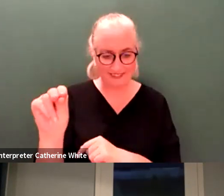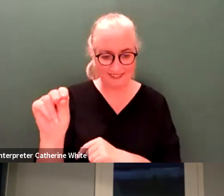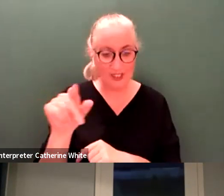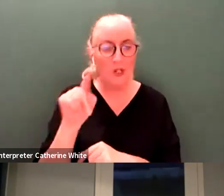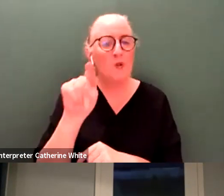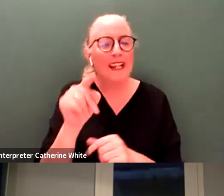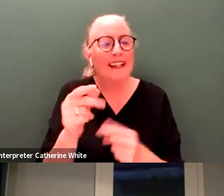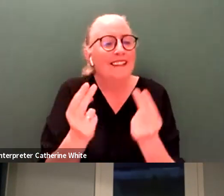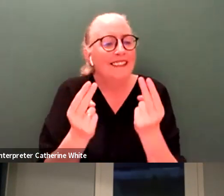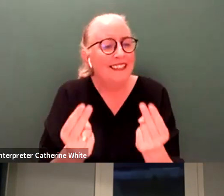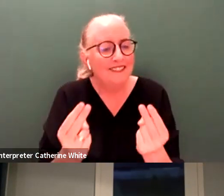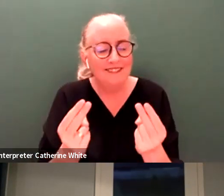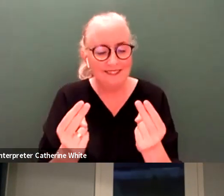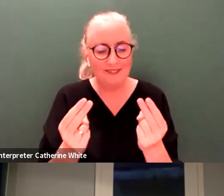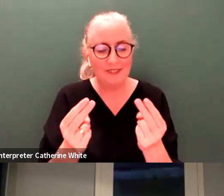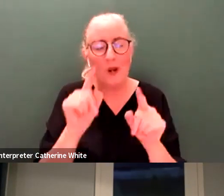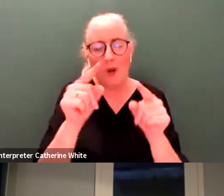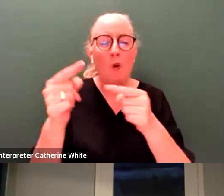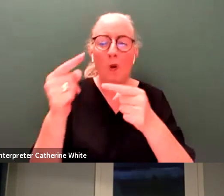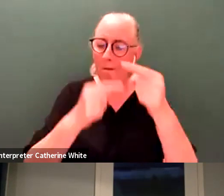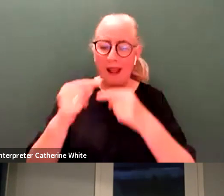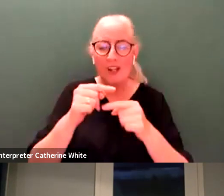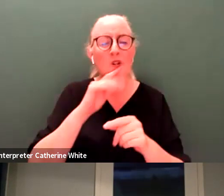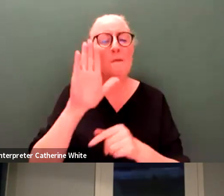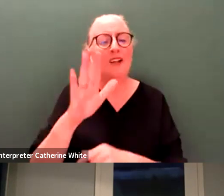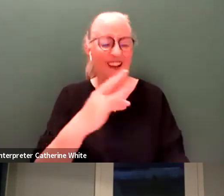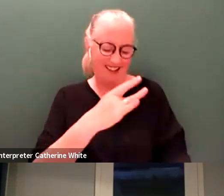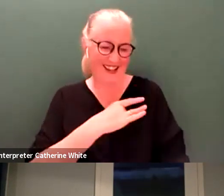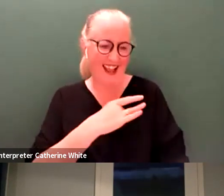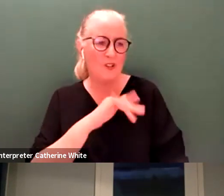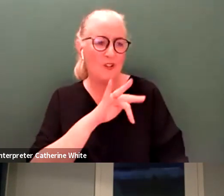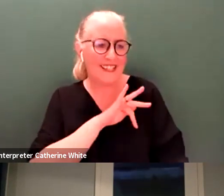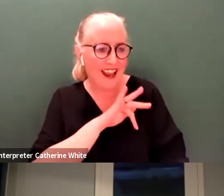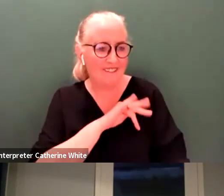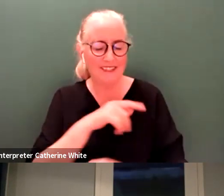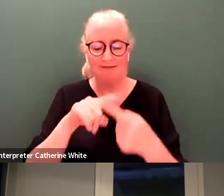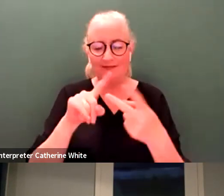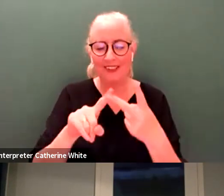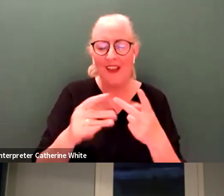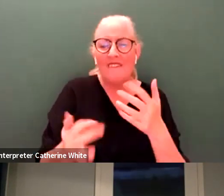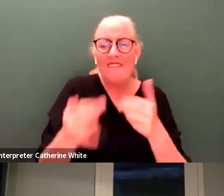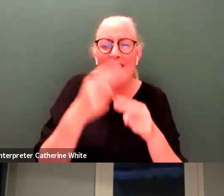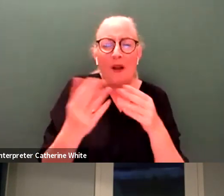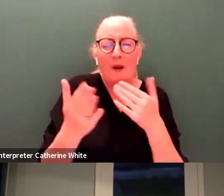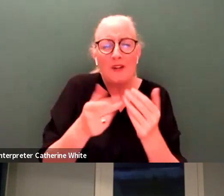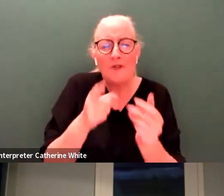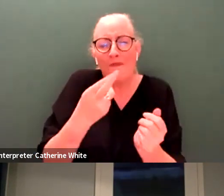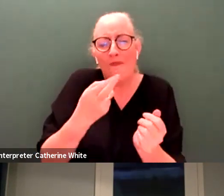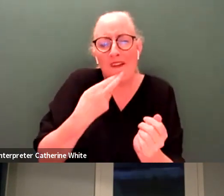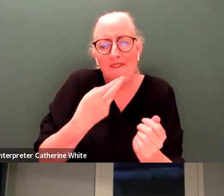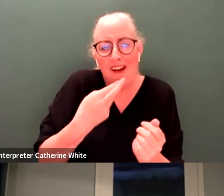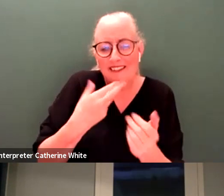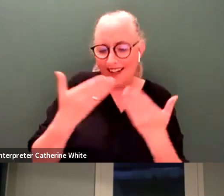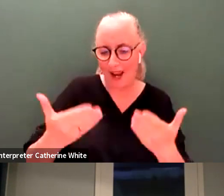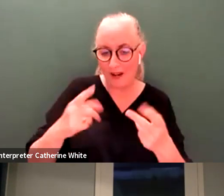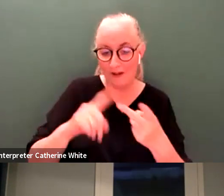need to, going back to what I said, be kind to yourself and explore what is right for you at this particular time. I think there's a